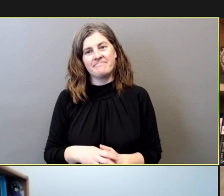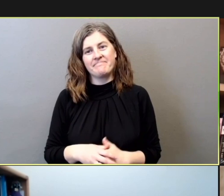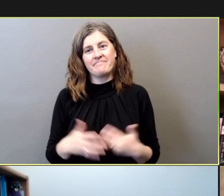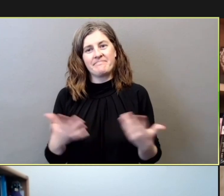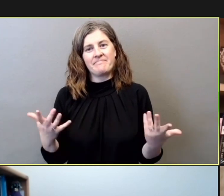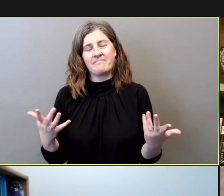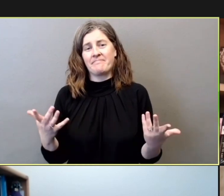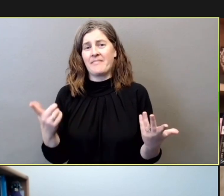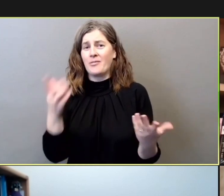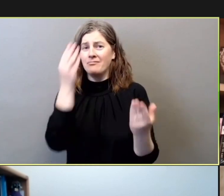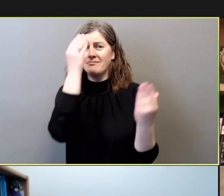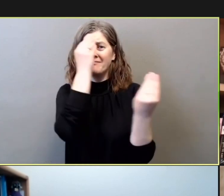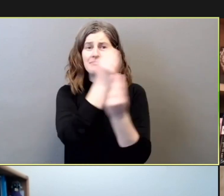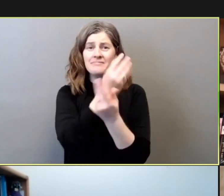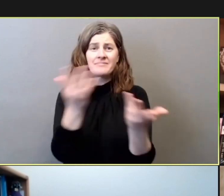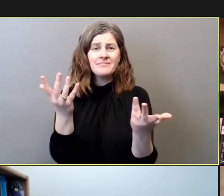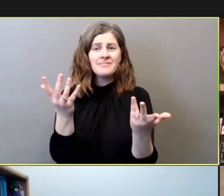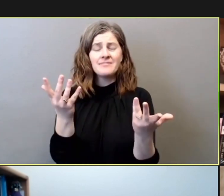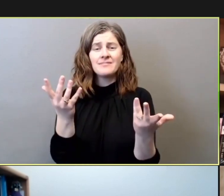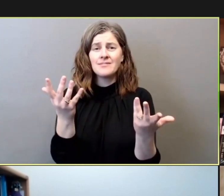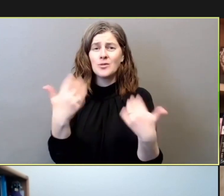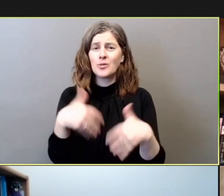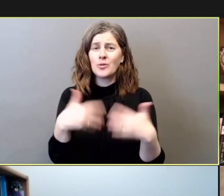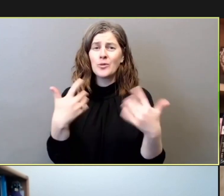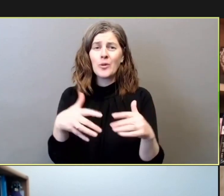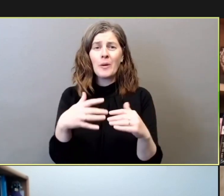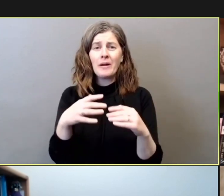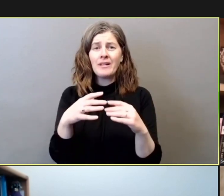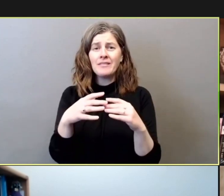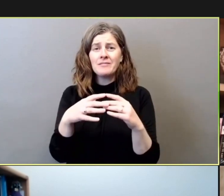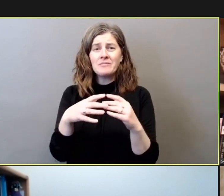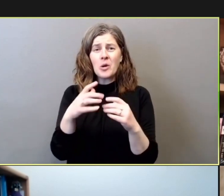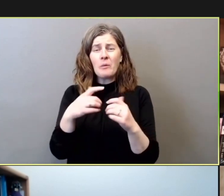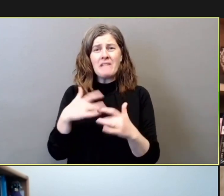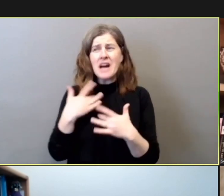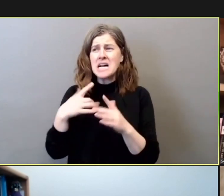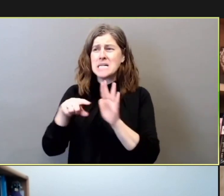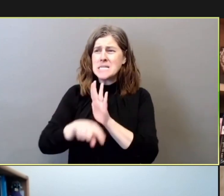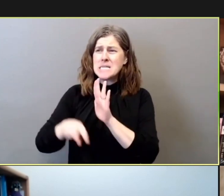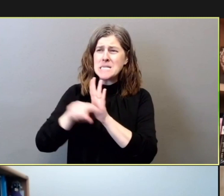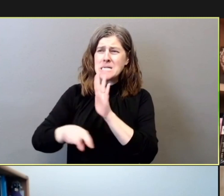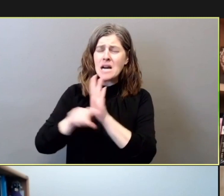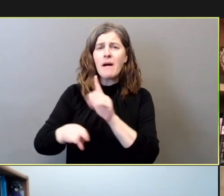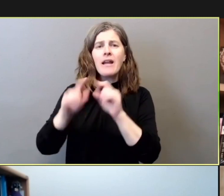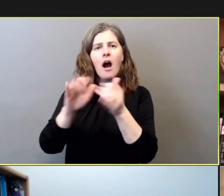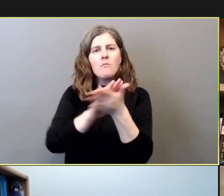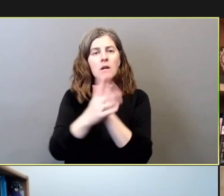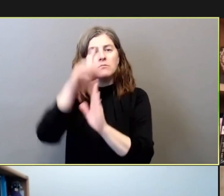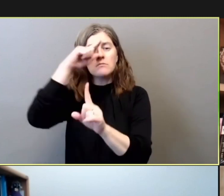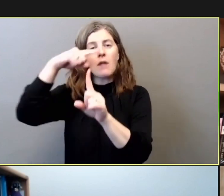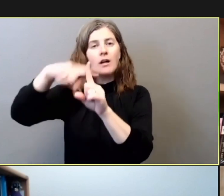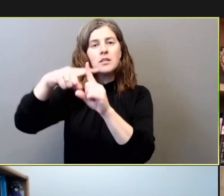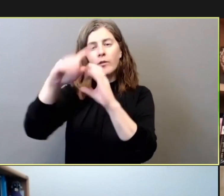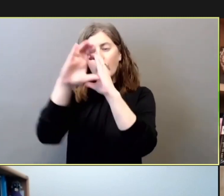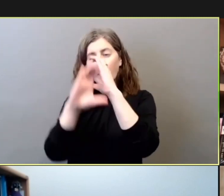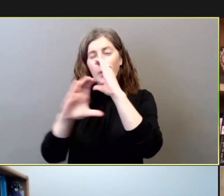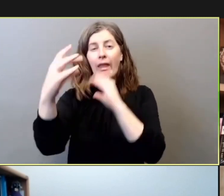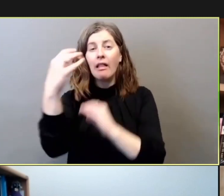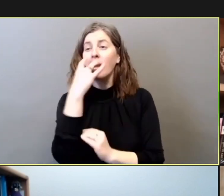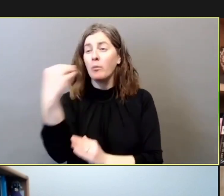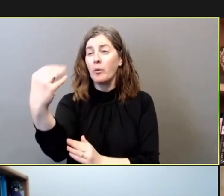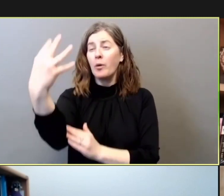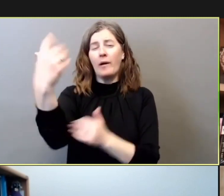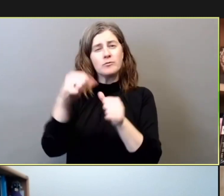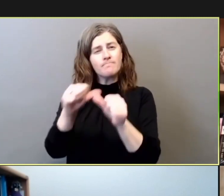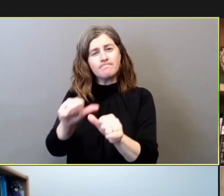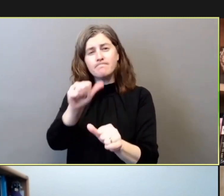I would just say there's a tremendous light at the end of the tunnel, but we have to stay vigilant. It's not over yet.